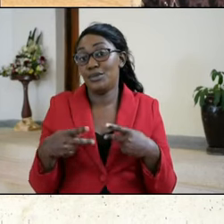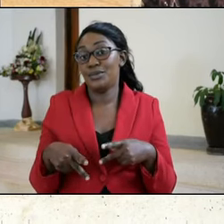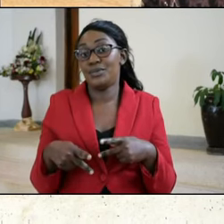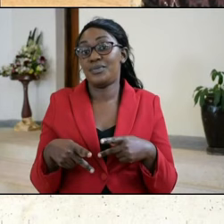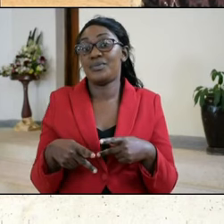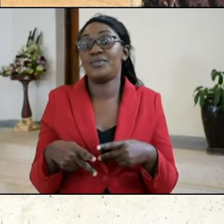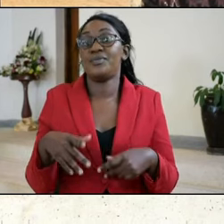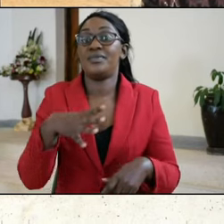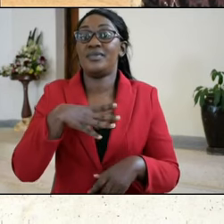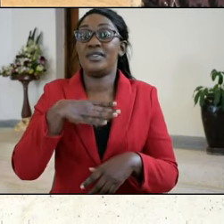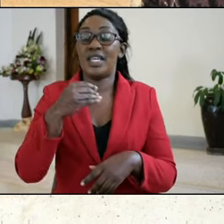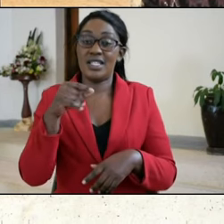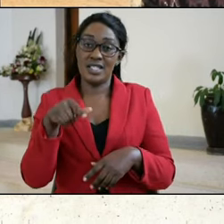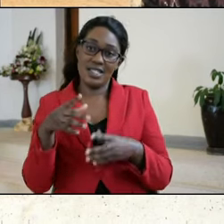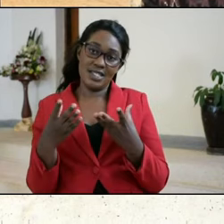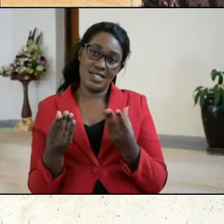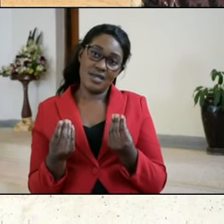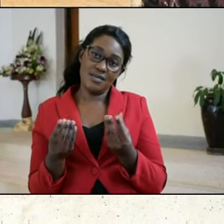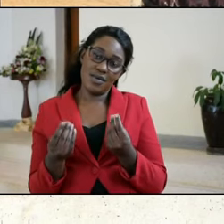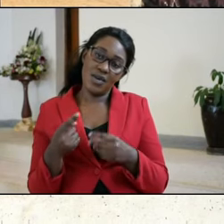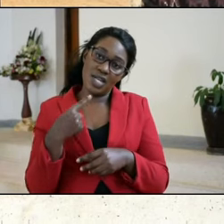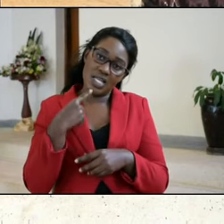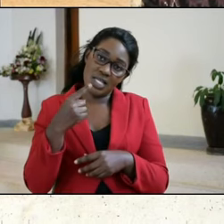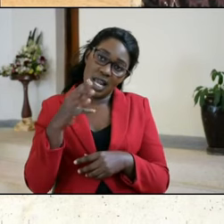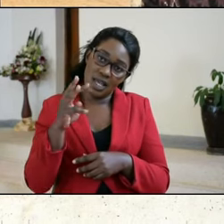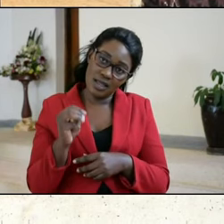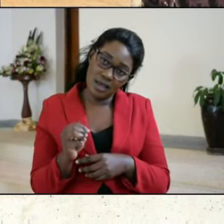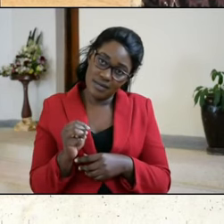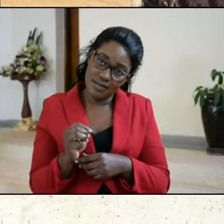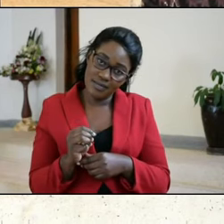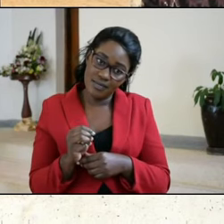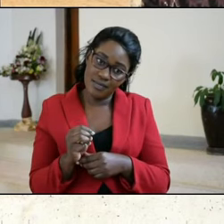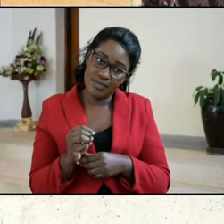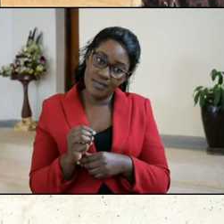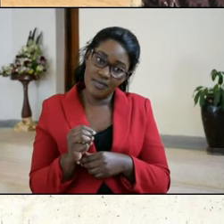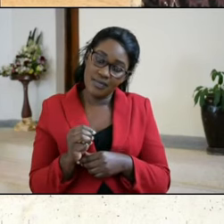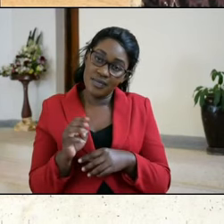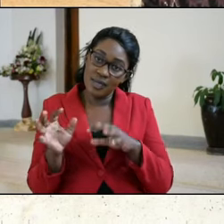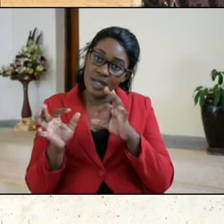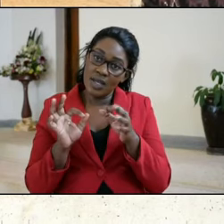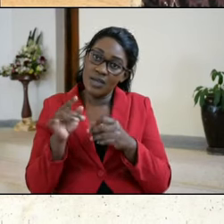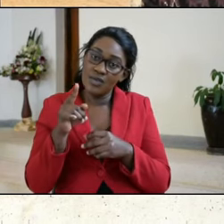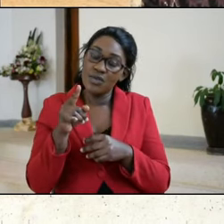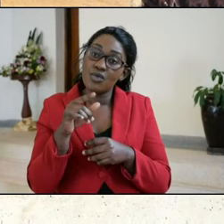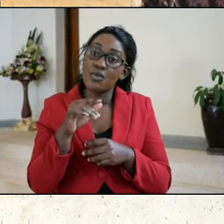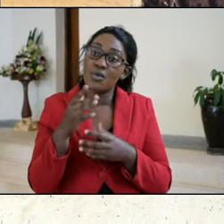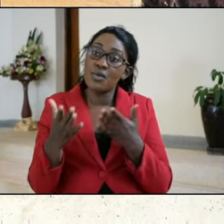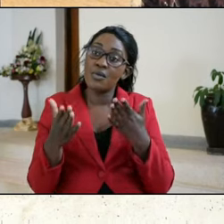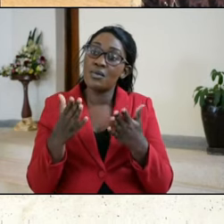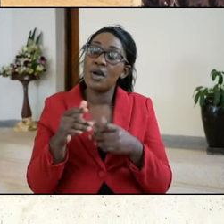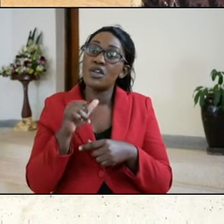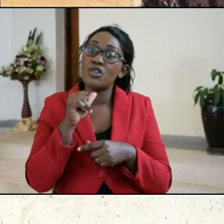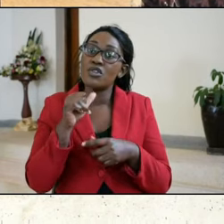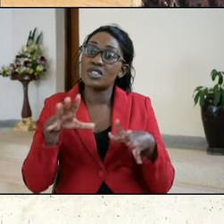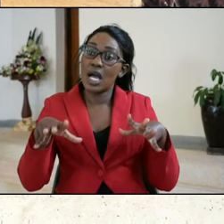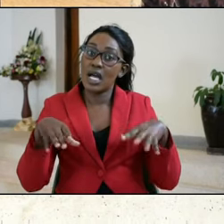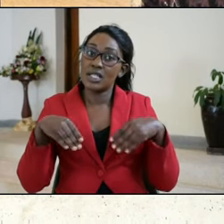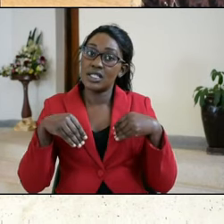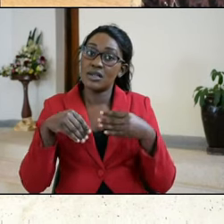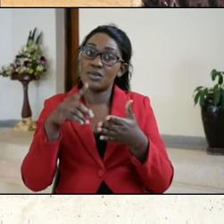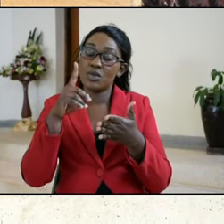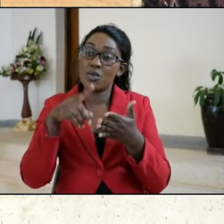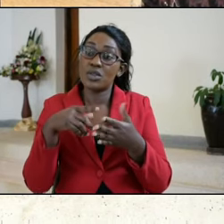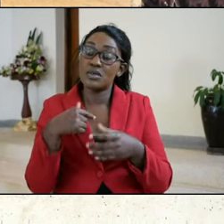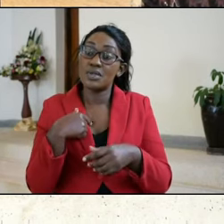And he was simply telling them that now, if you may not accept what I am telling you,